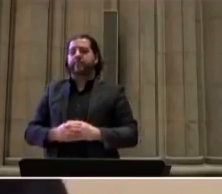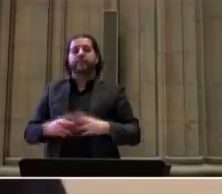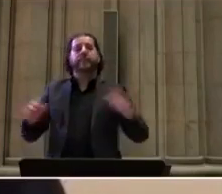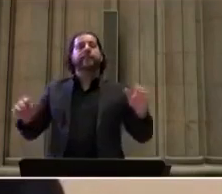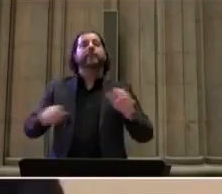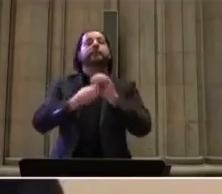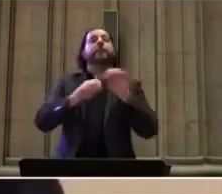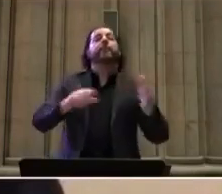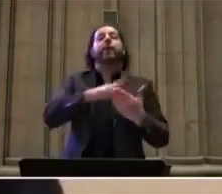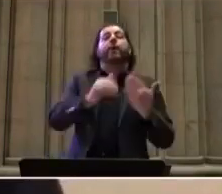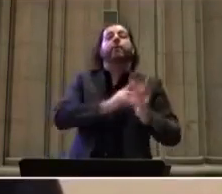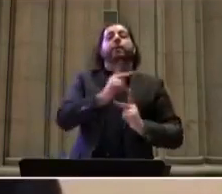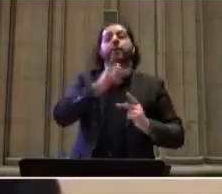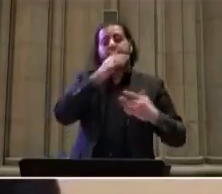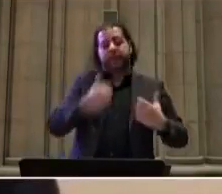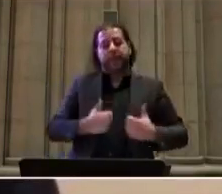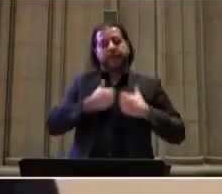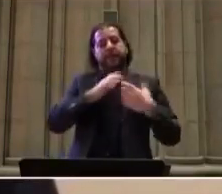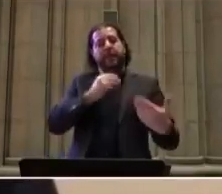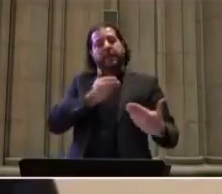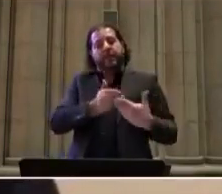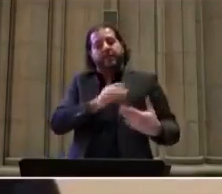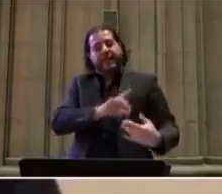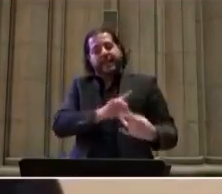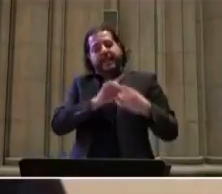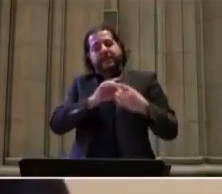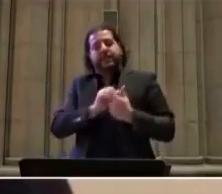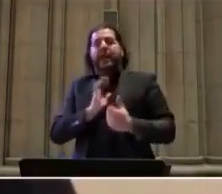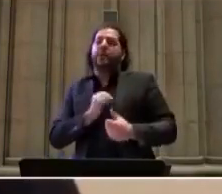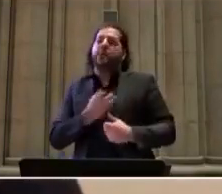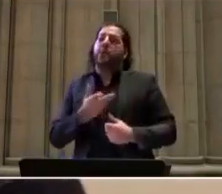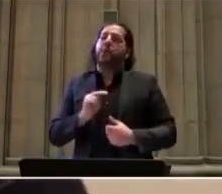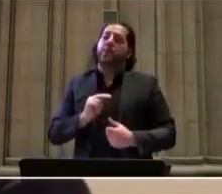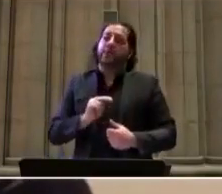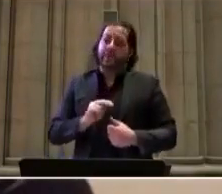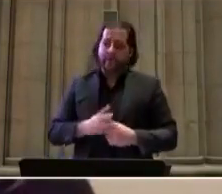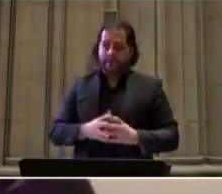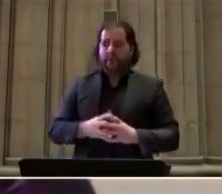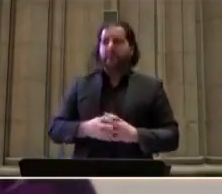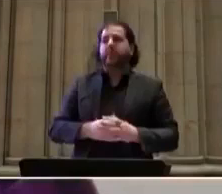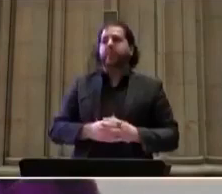Bless all whose lives are closely linked with ours.